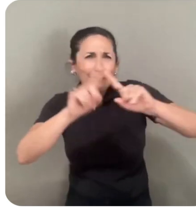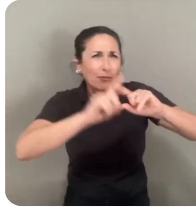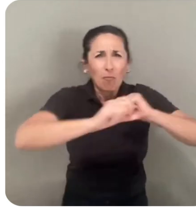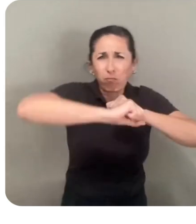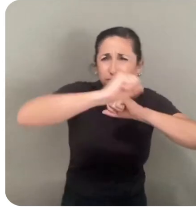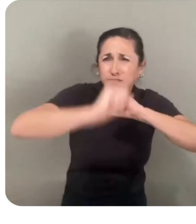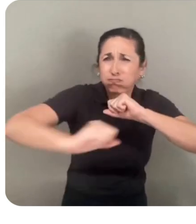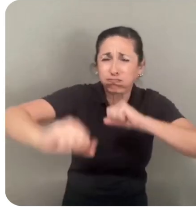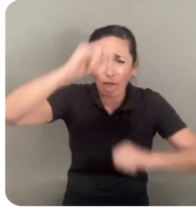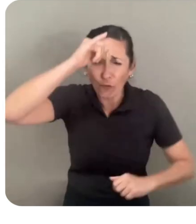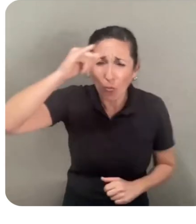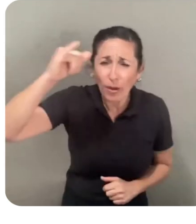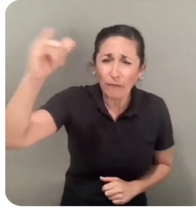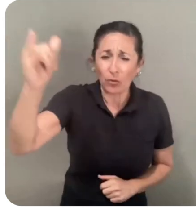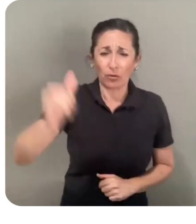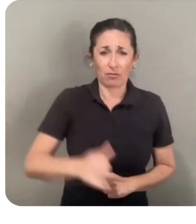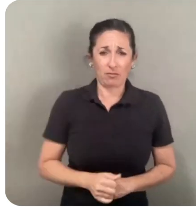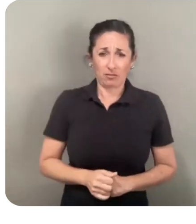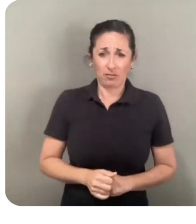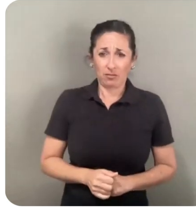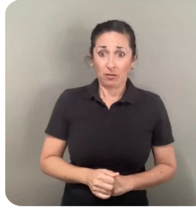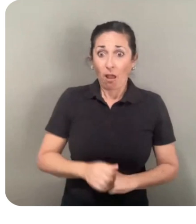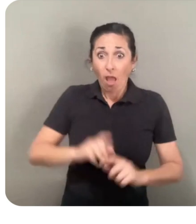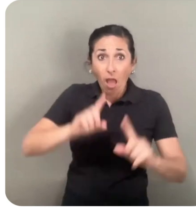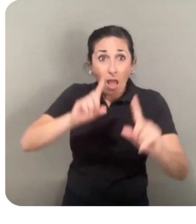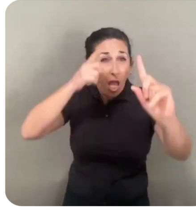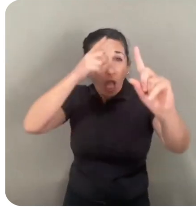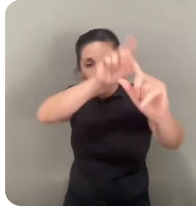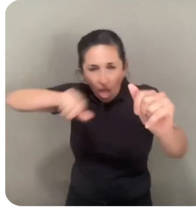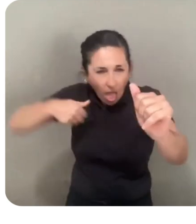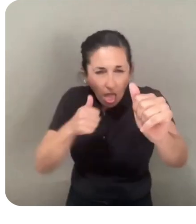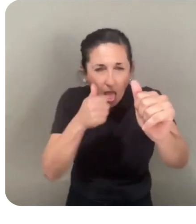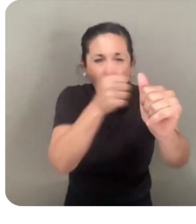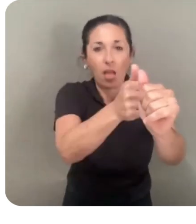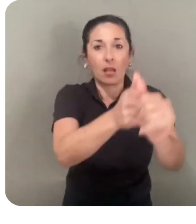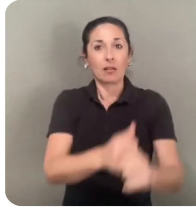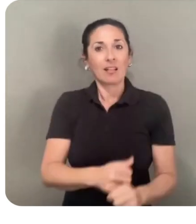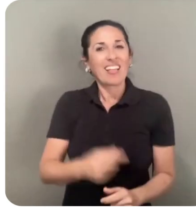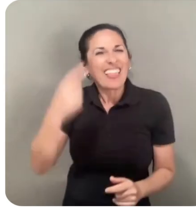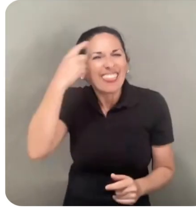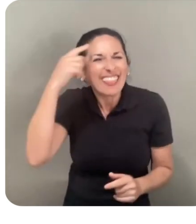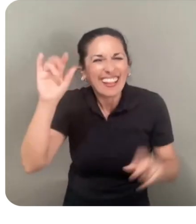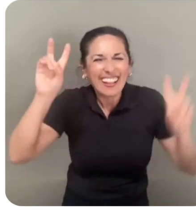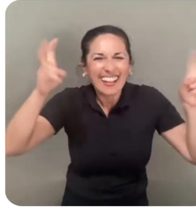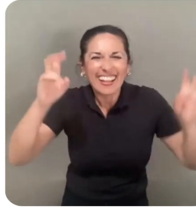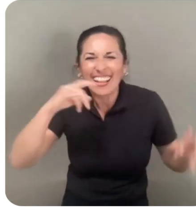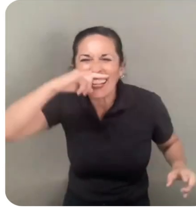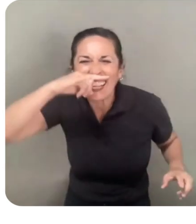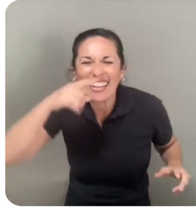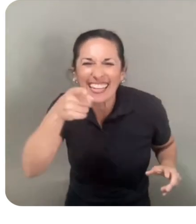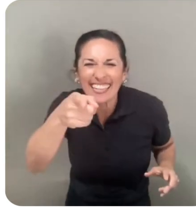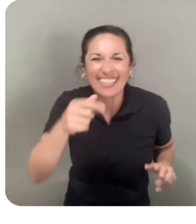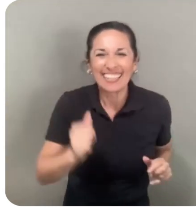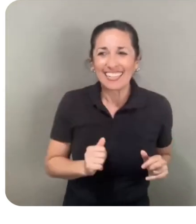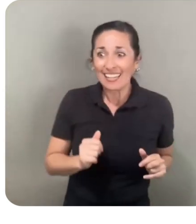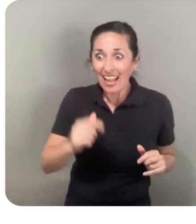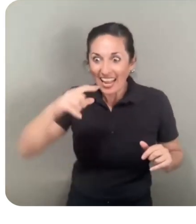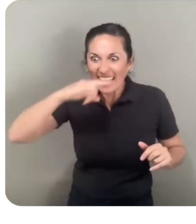MR. Let's get you running towards a destination. Think like a child. A child touches